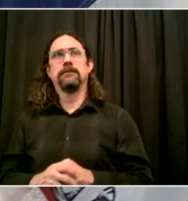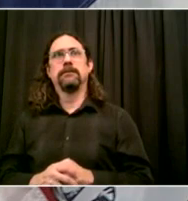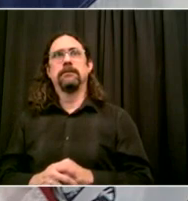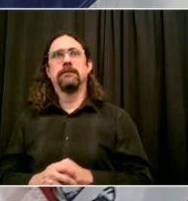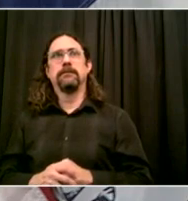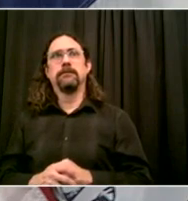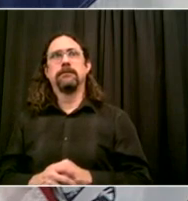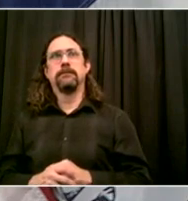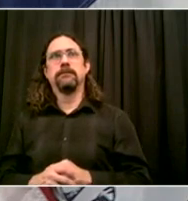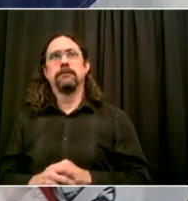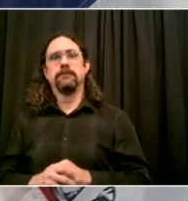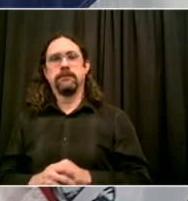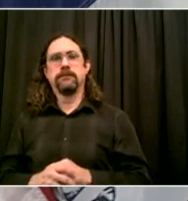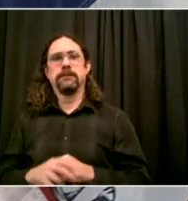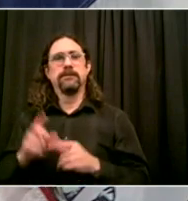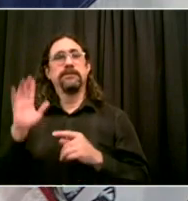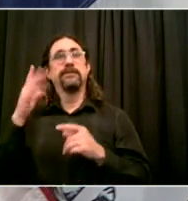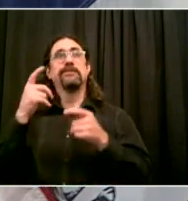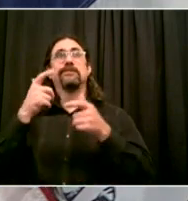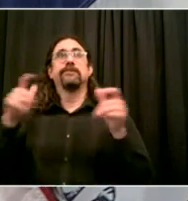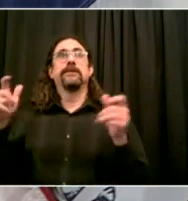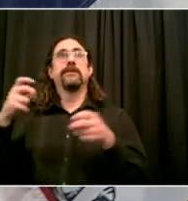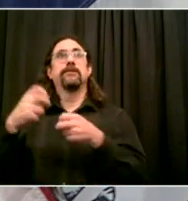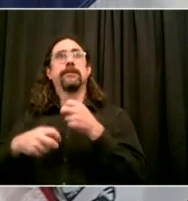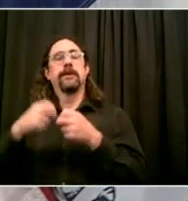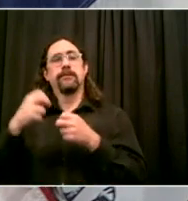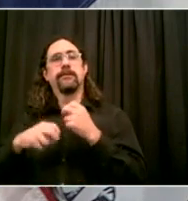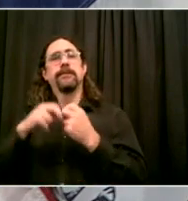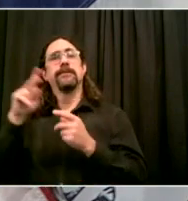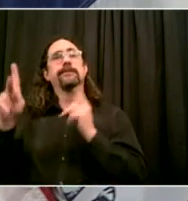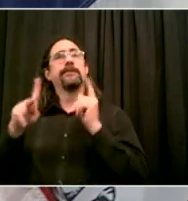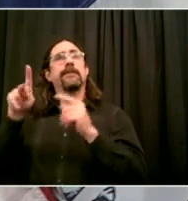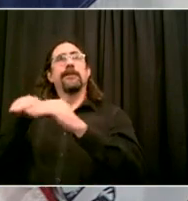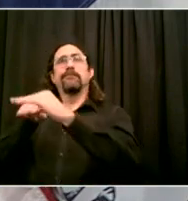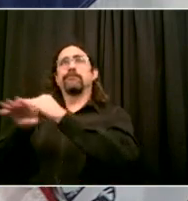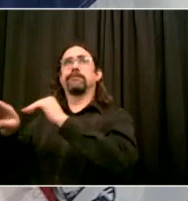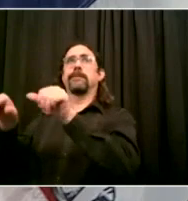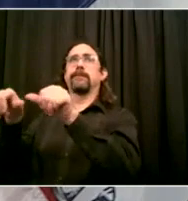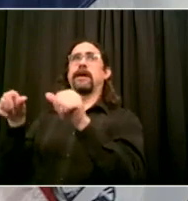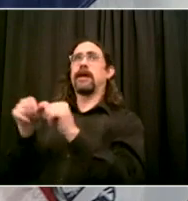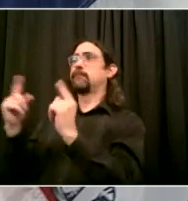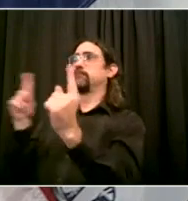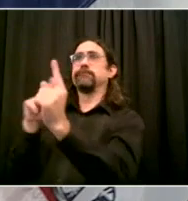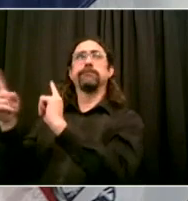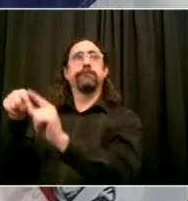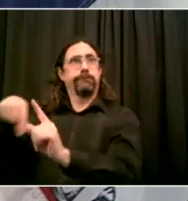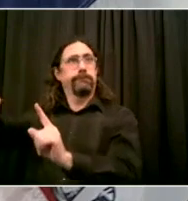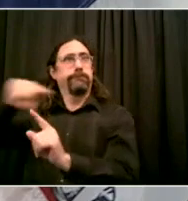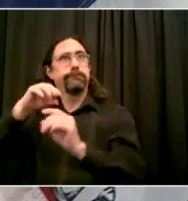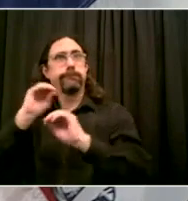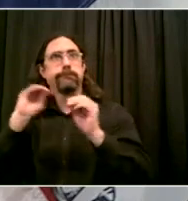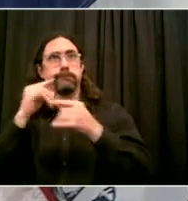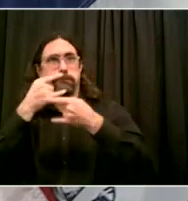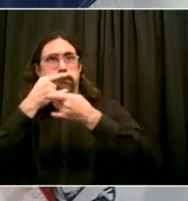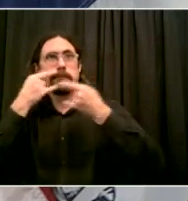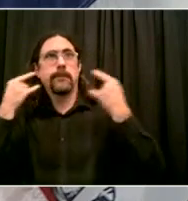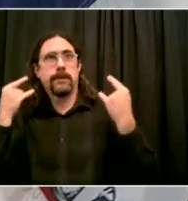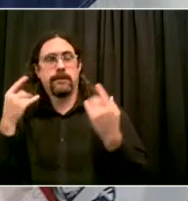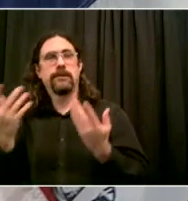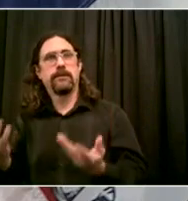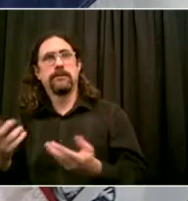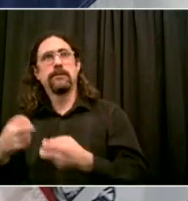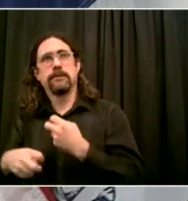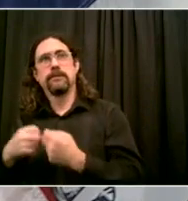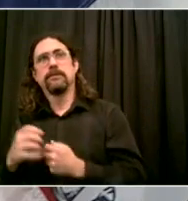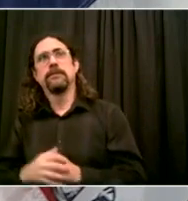avoid indoor gatherings and wear a mask, that's going to be crucial to turning this around. Go ahead. Next is Shant from the Daily News.